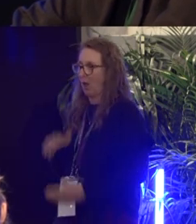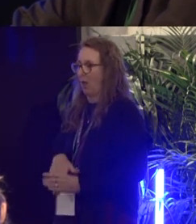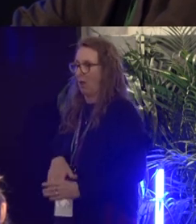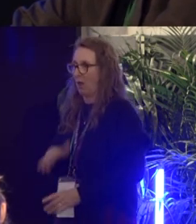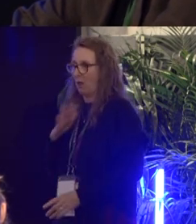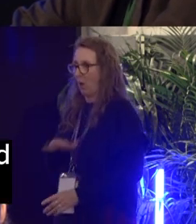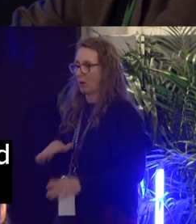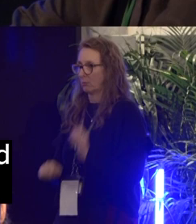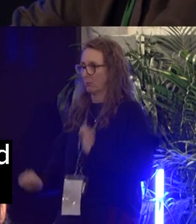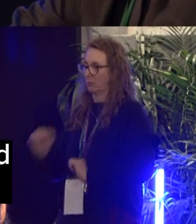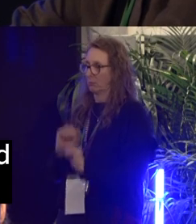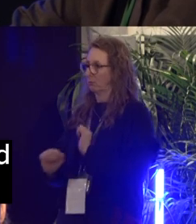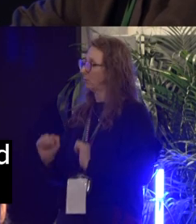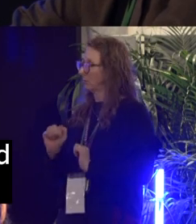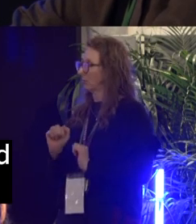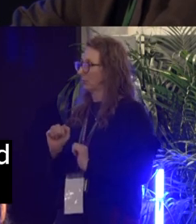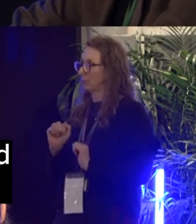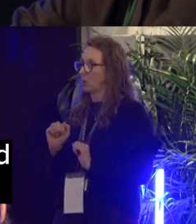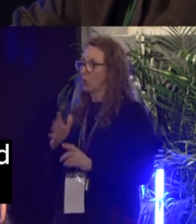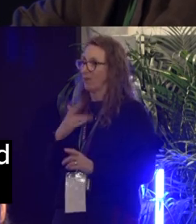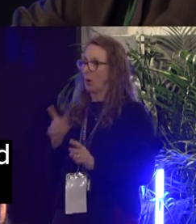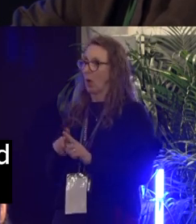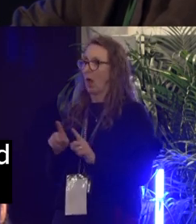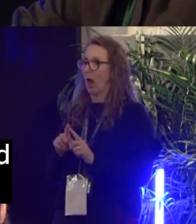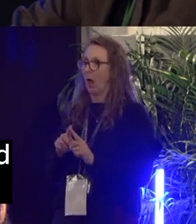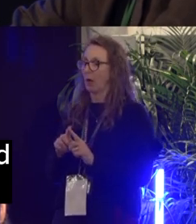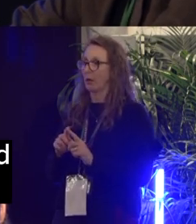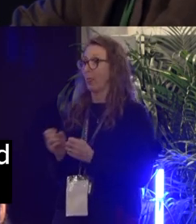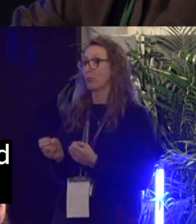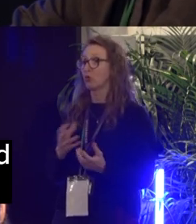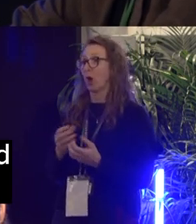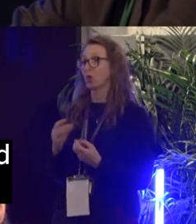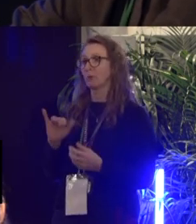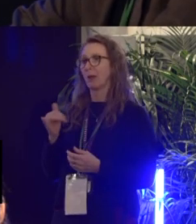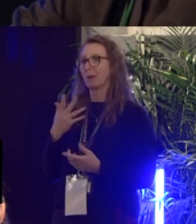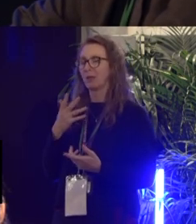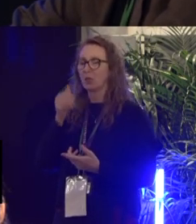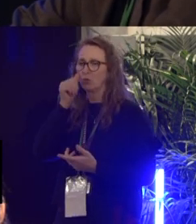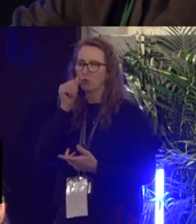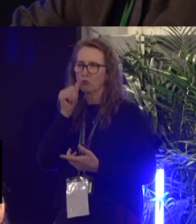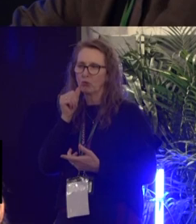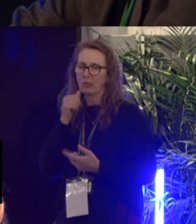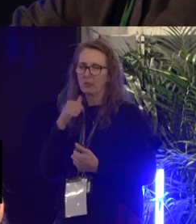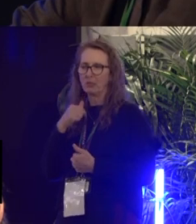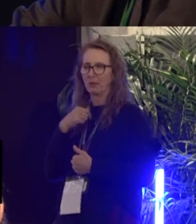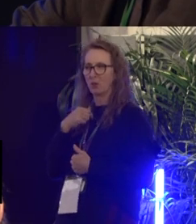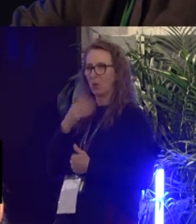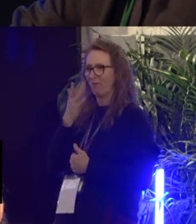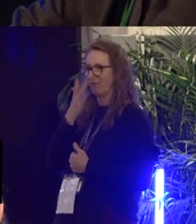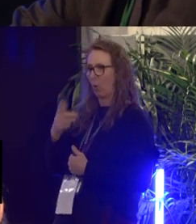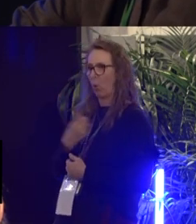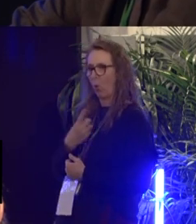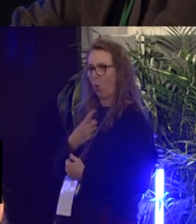something where you feel like the production is kind of might be tricking you into making you a fool of yourself.